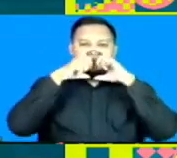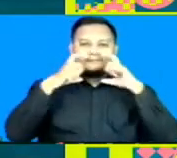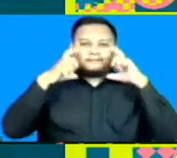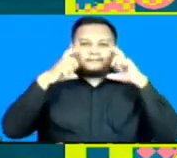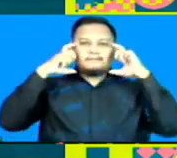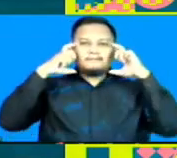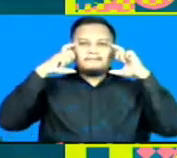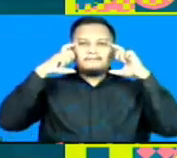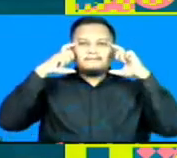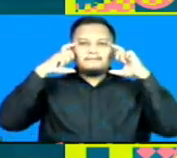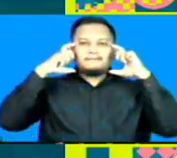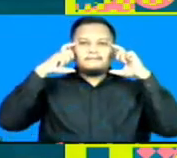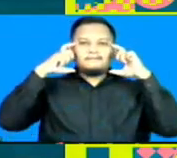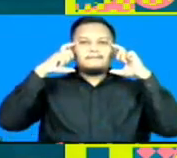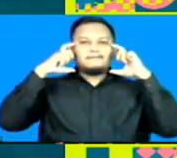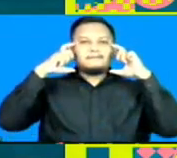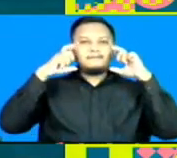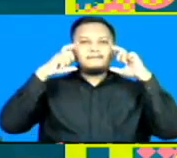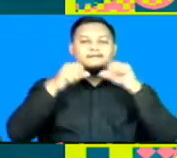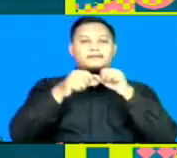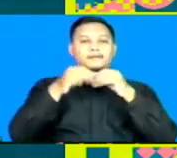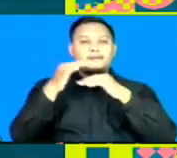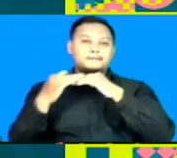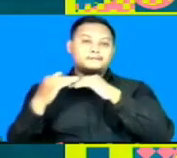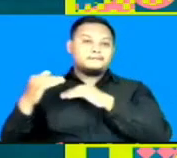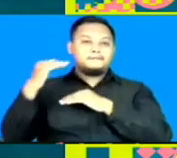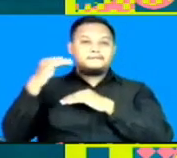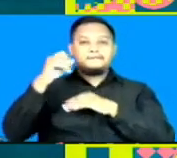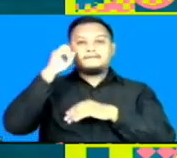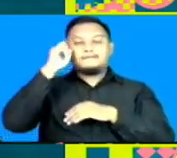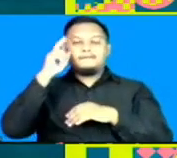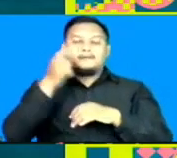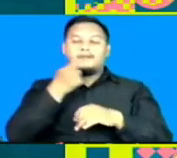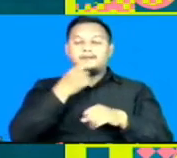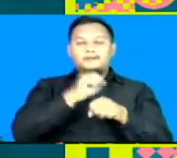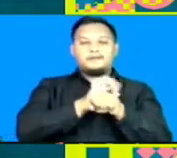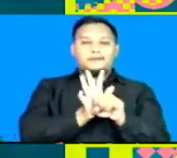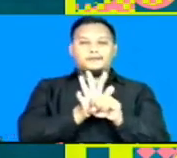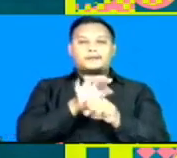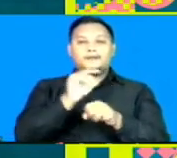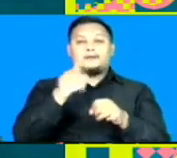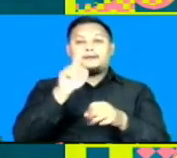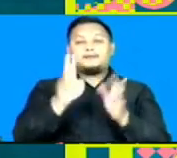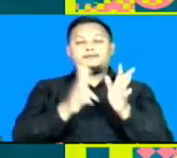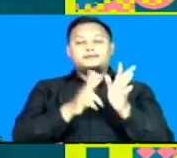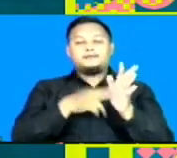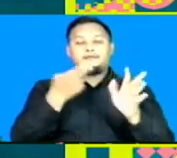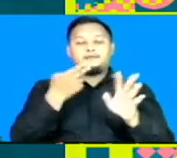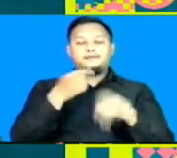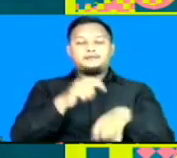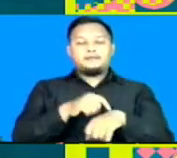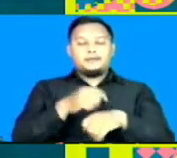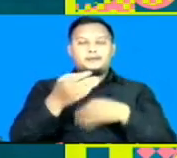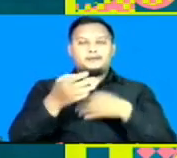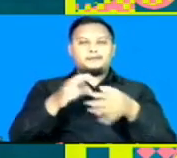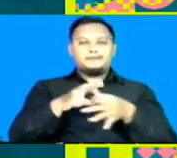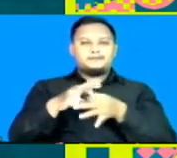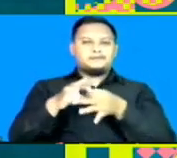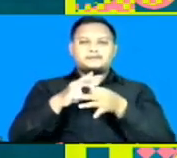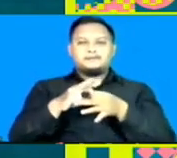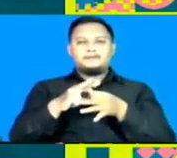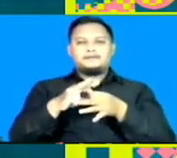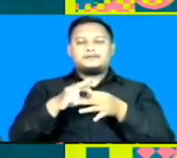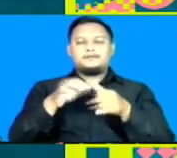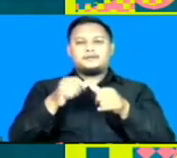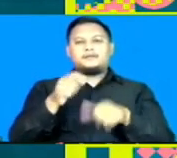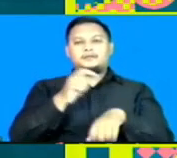that's the one of the value of Gotong-Royo. In more macroeconomic and nationwide context,